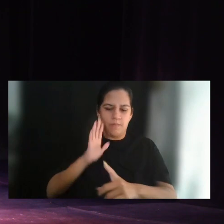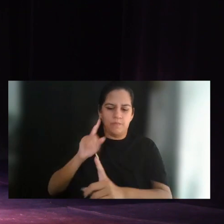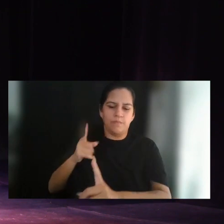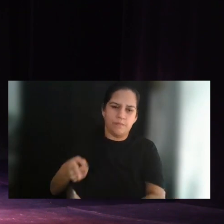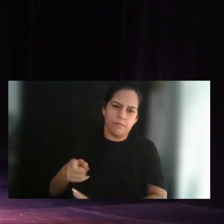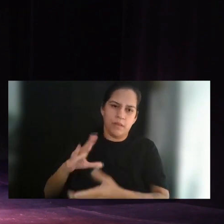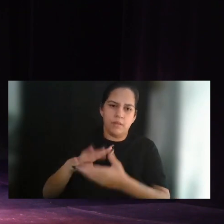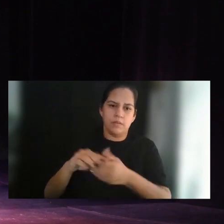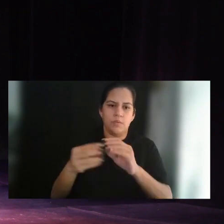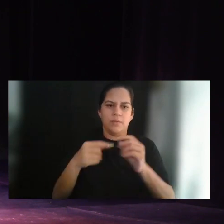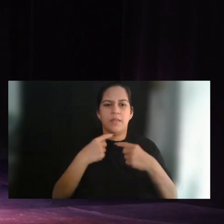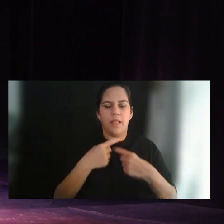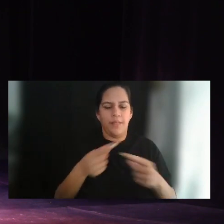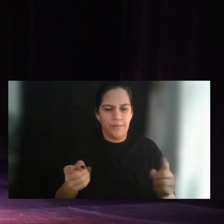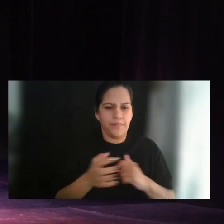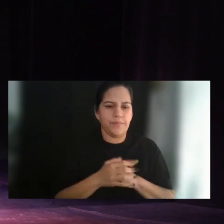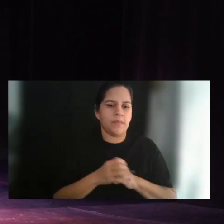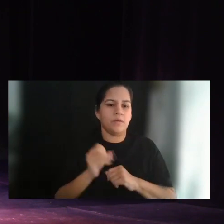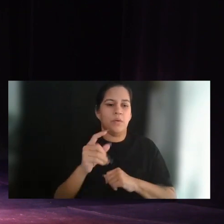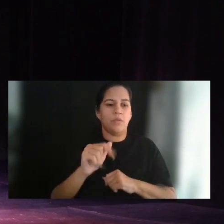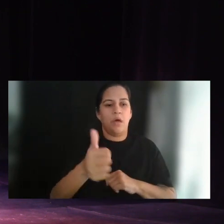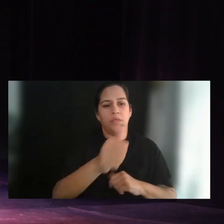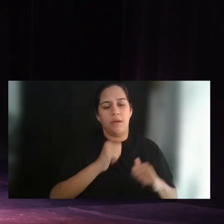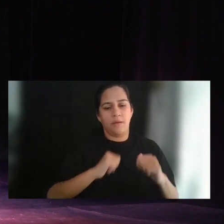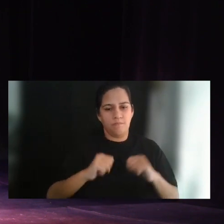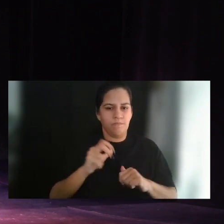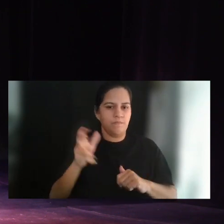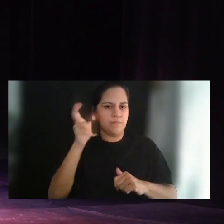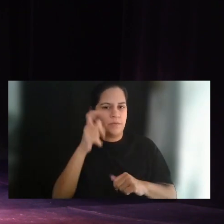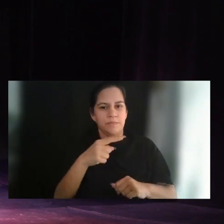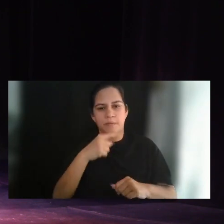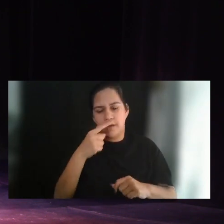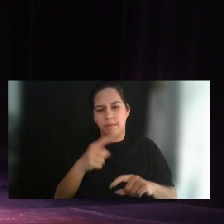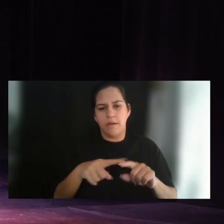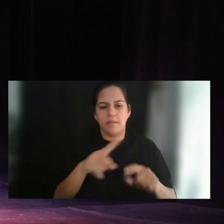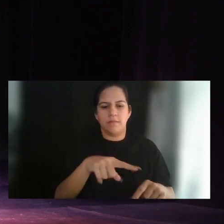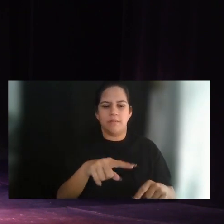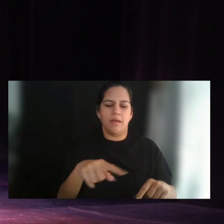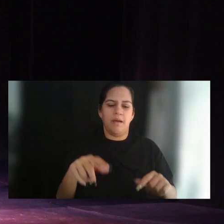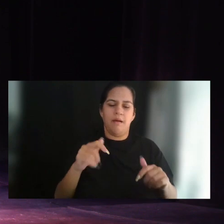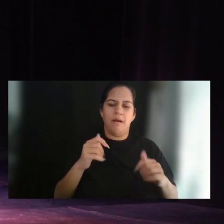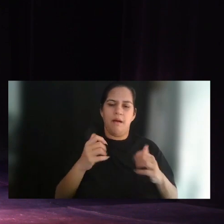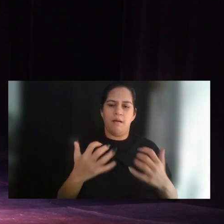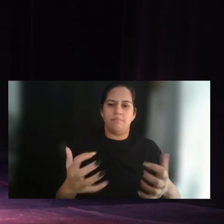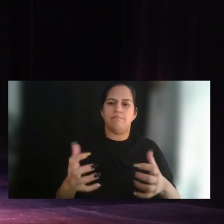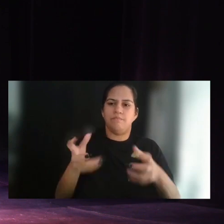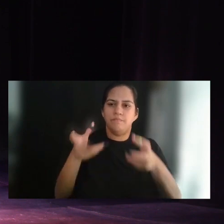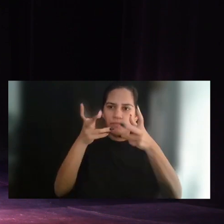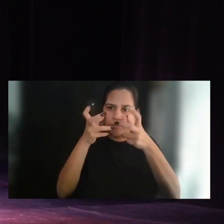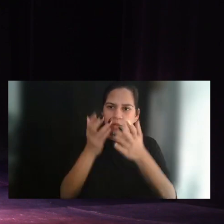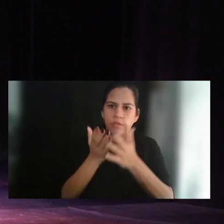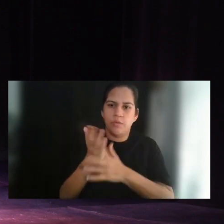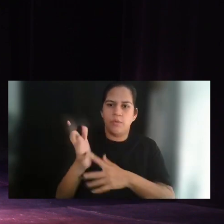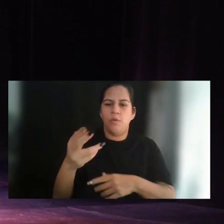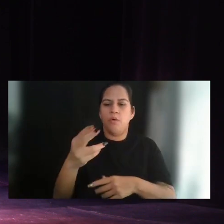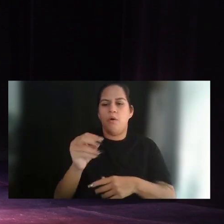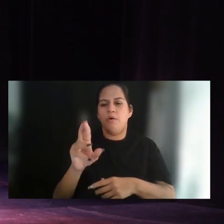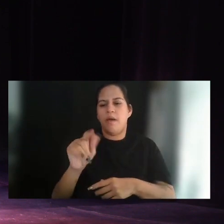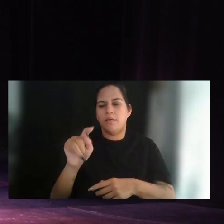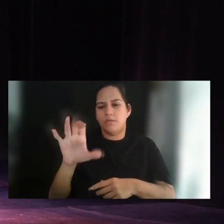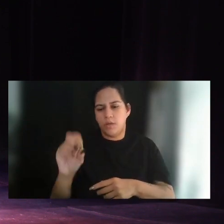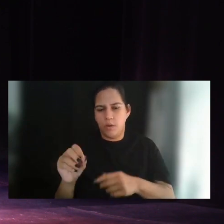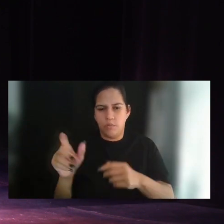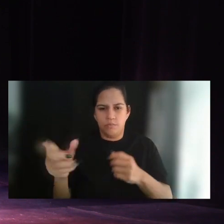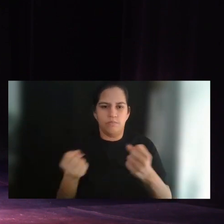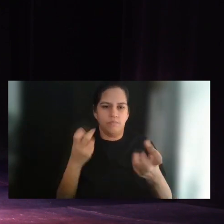So while the other actors are hearing and speaking, the audience is simultaneously receiving the entire story through Horatio's lens, which is physical and visual. There